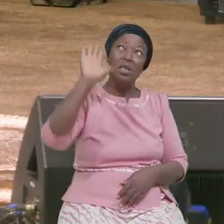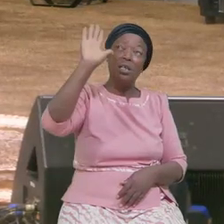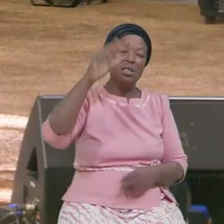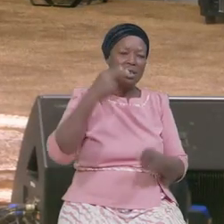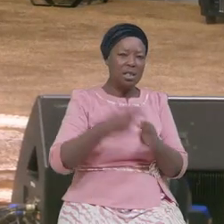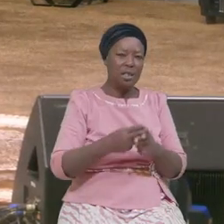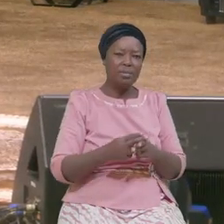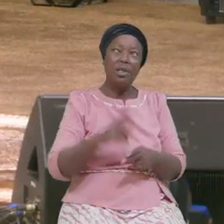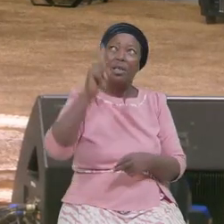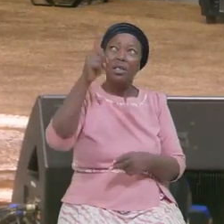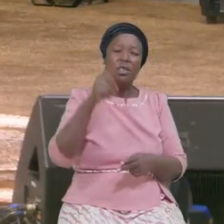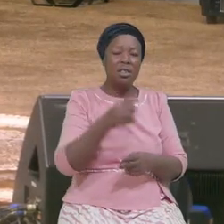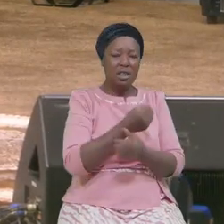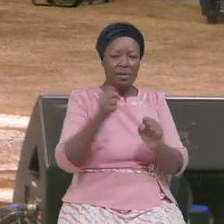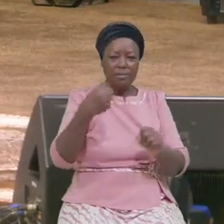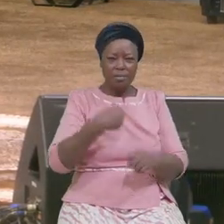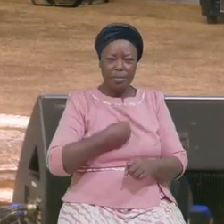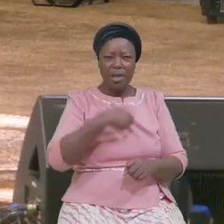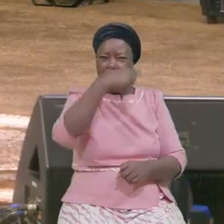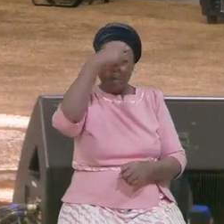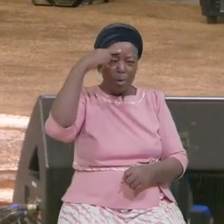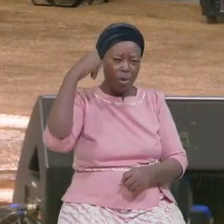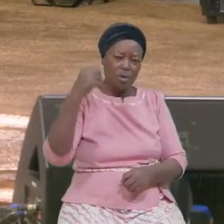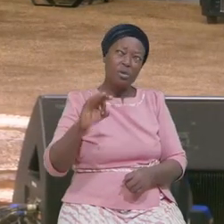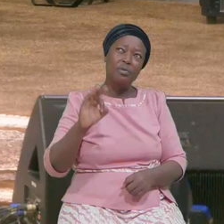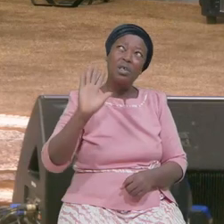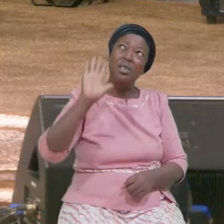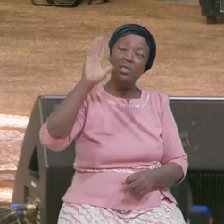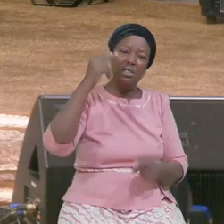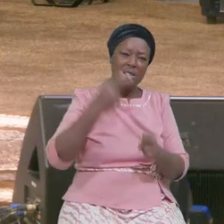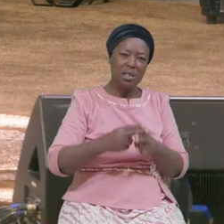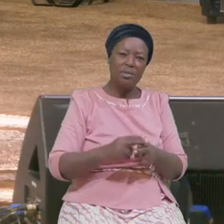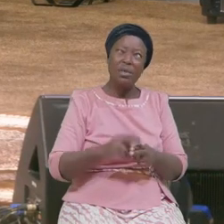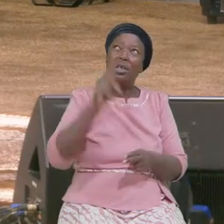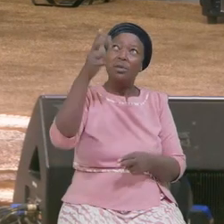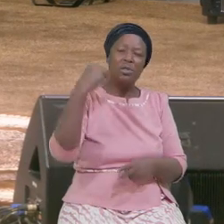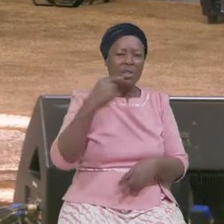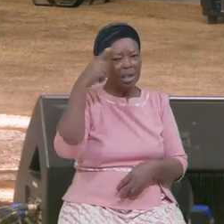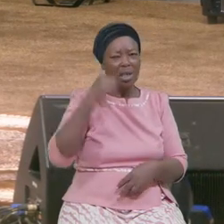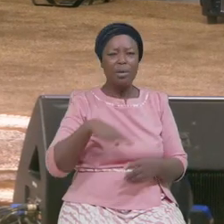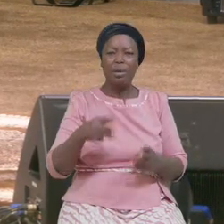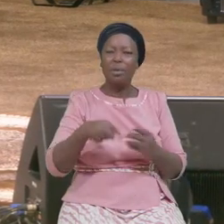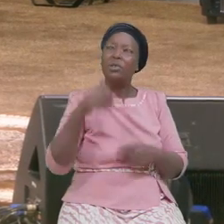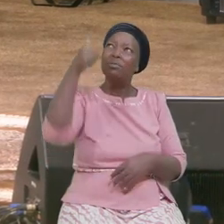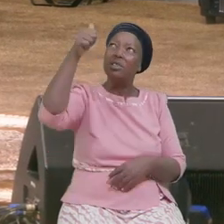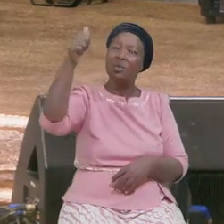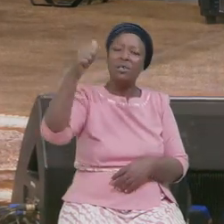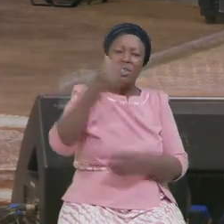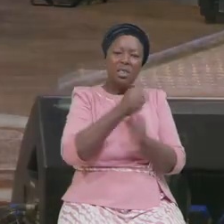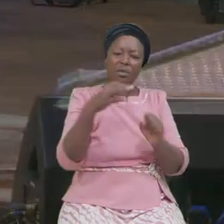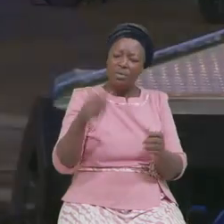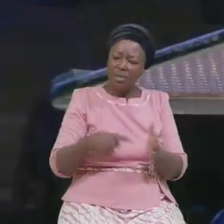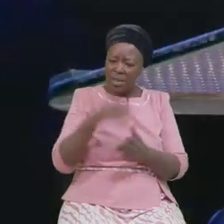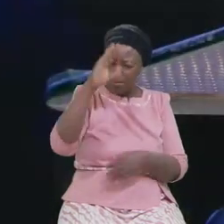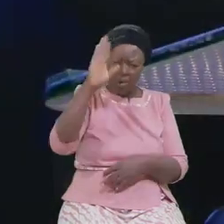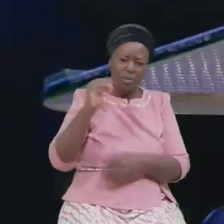me for his name's sake. He was thinking about himself. Salvation of this man will bring